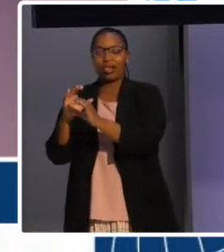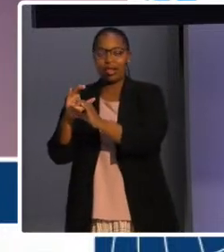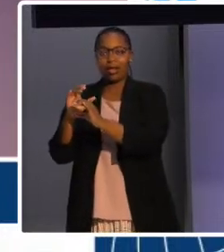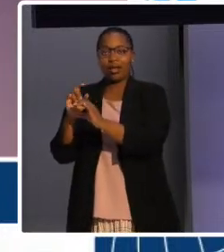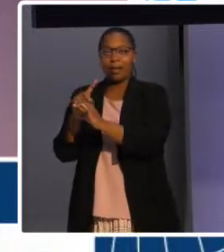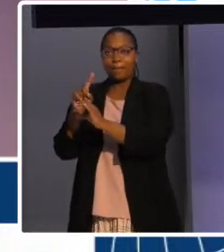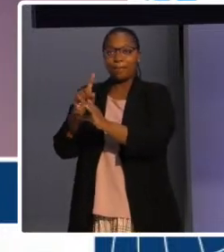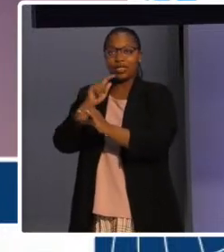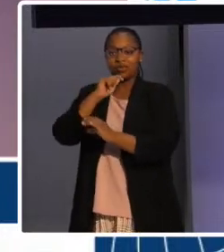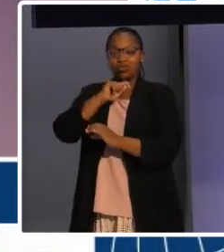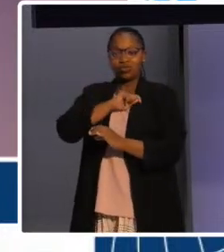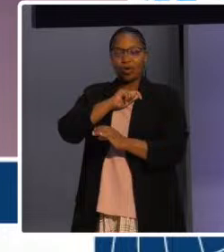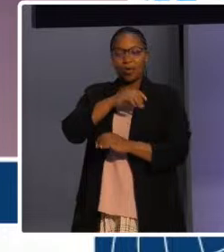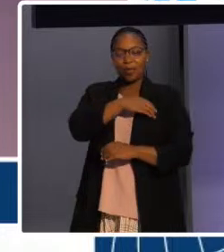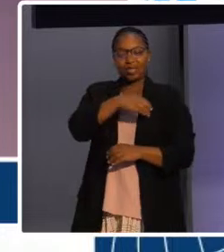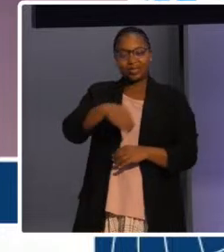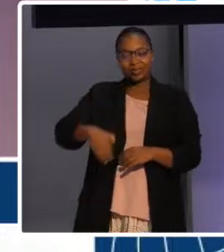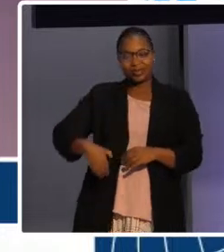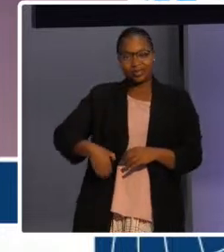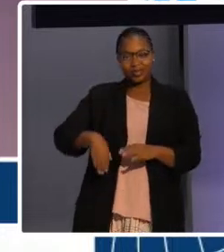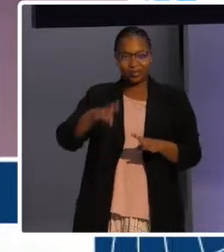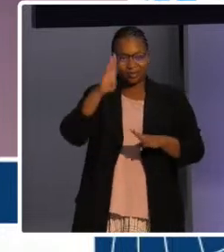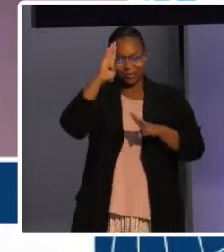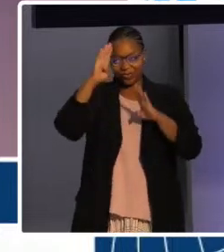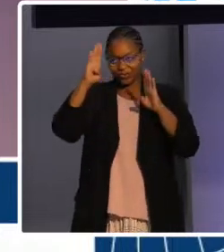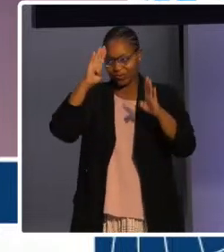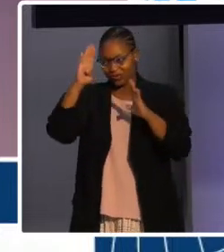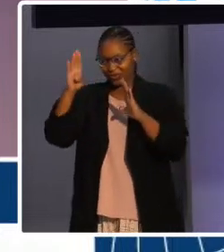the President is going to be greeting you